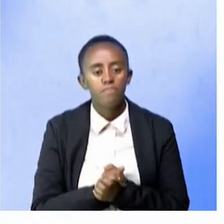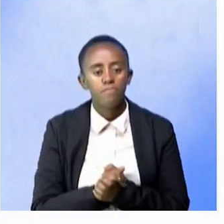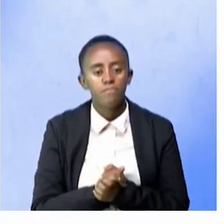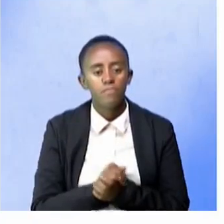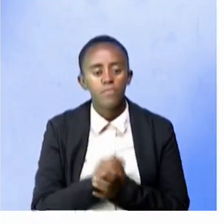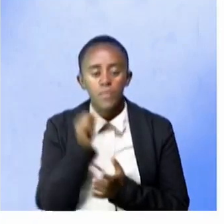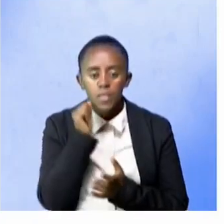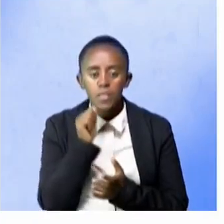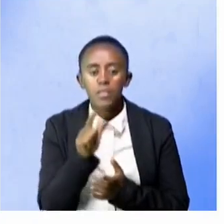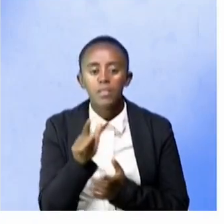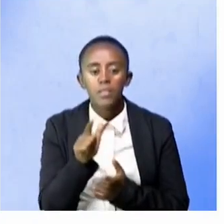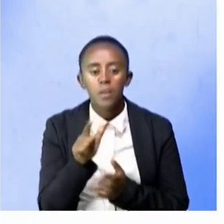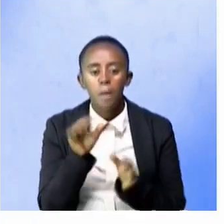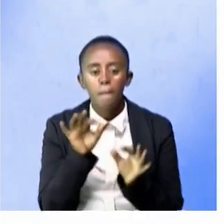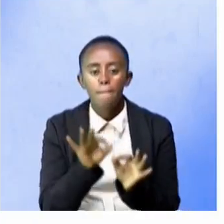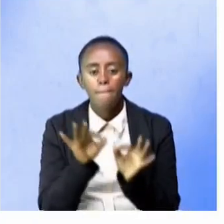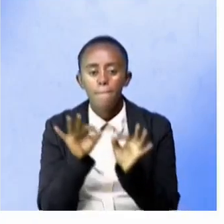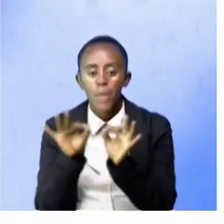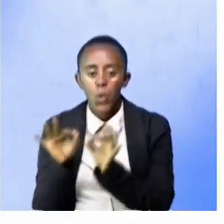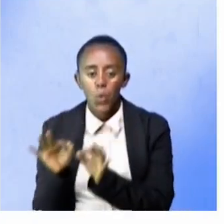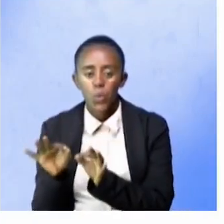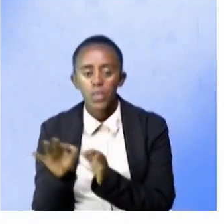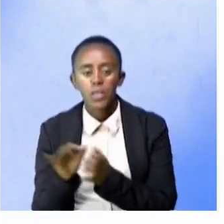She puts.